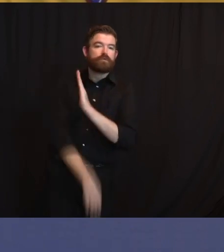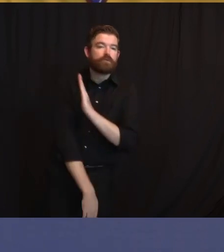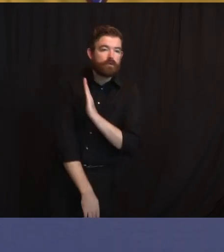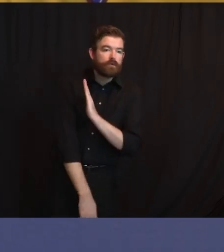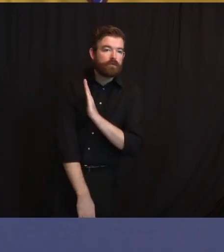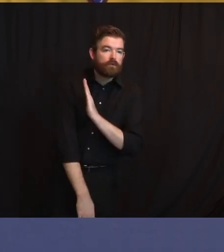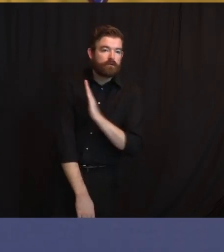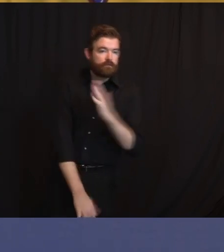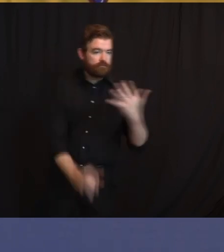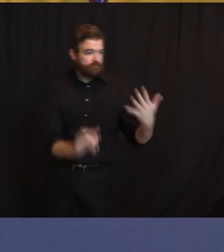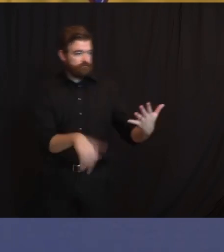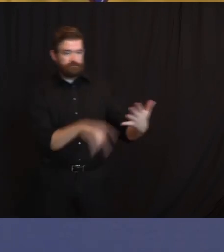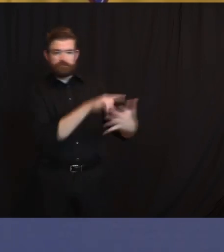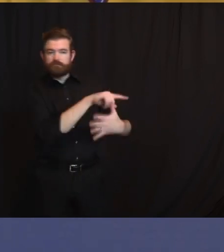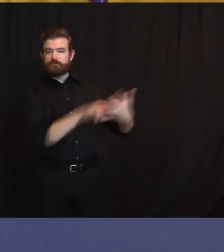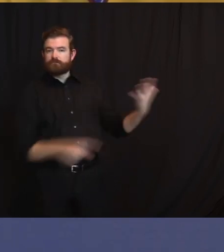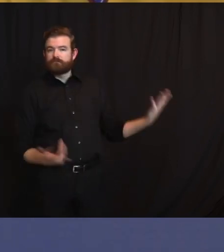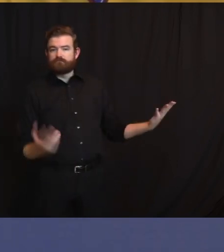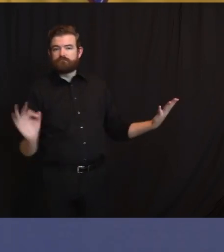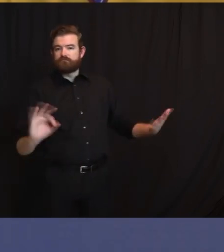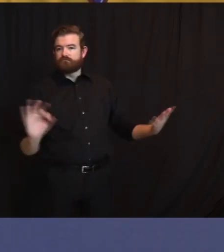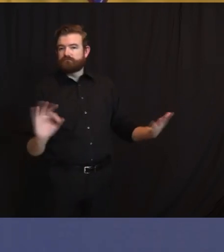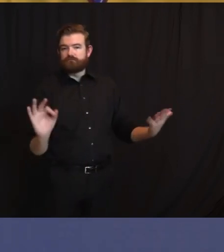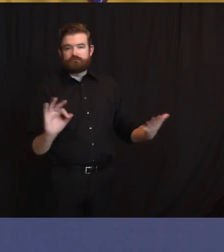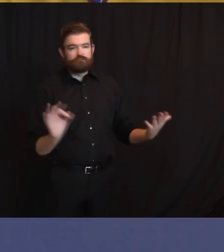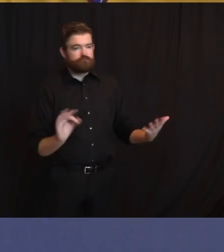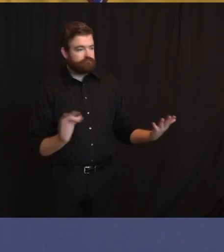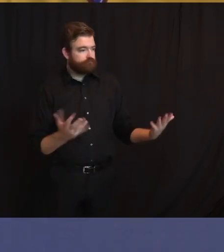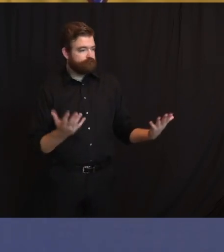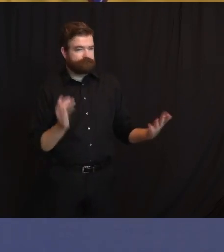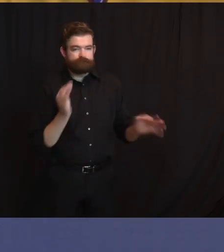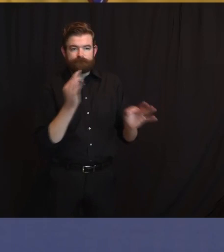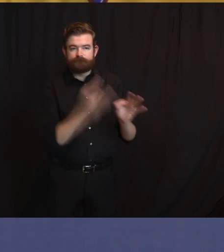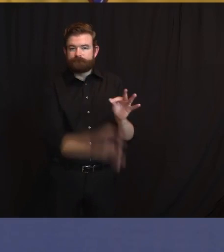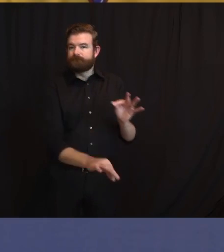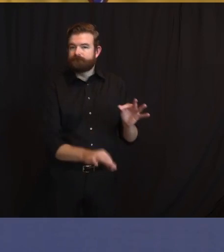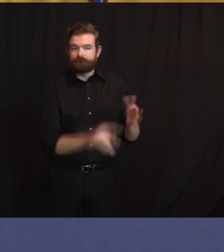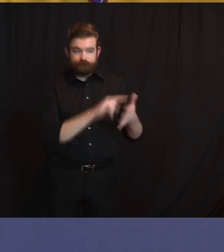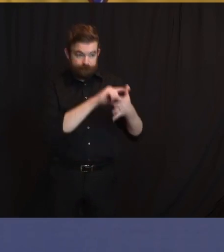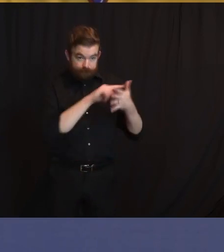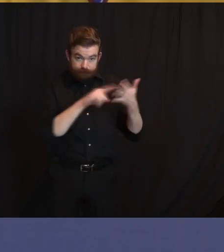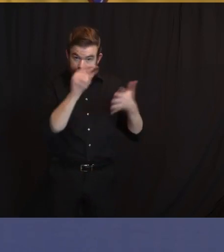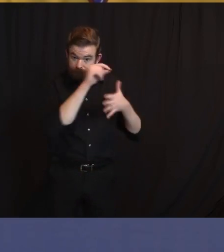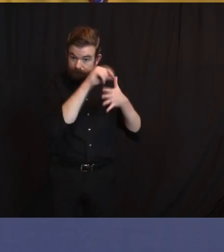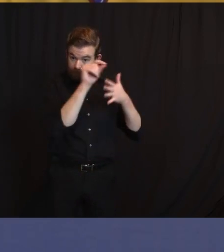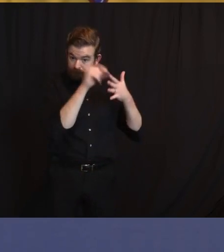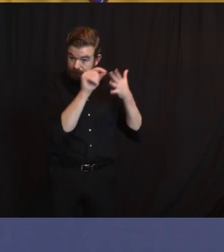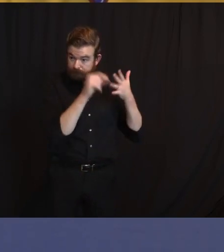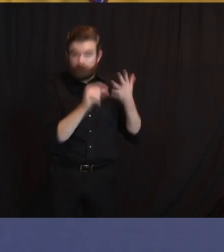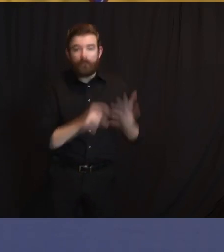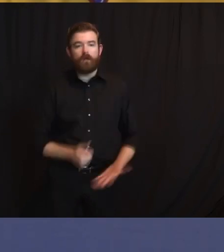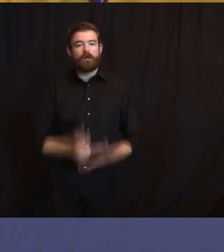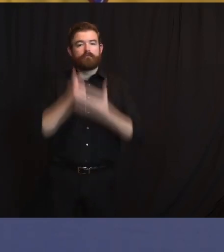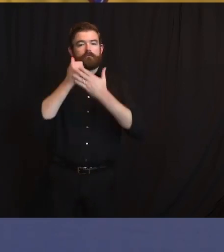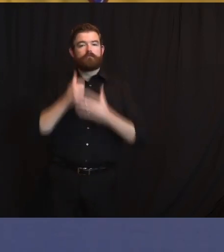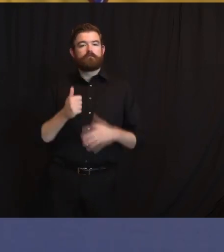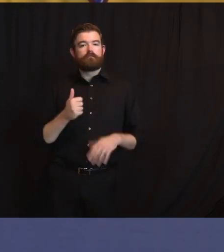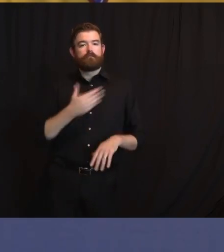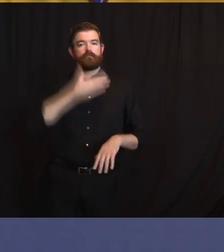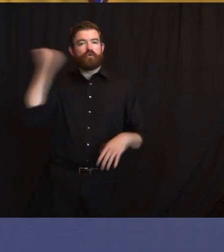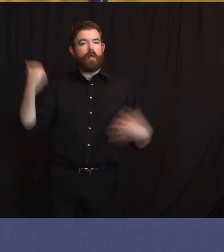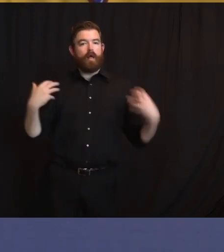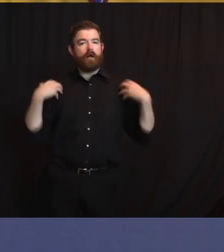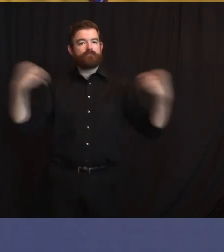for a better public health reality, which, as we've said, leads to a better and stronger economic